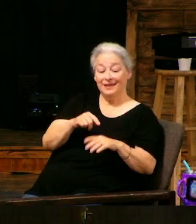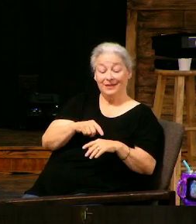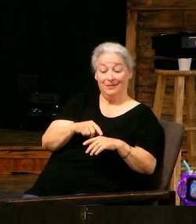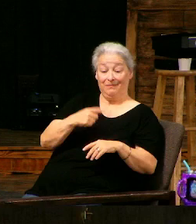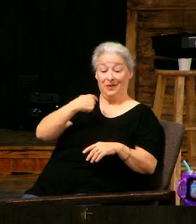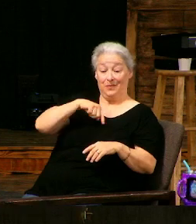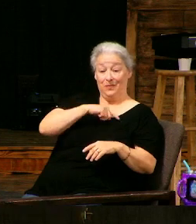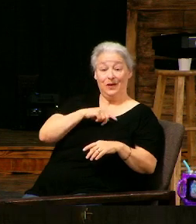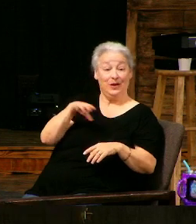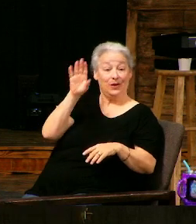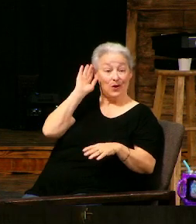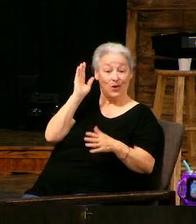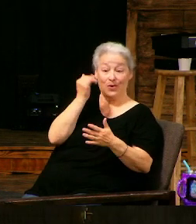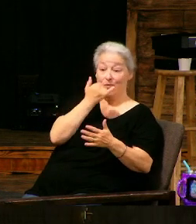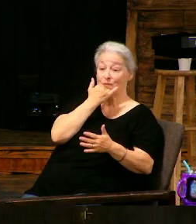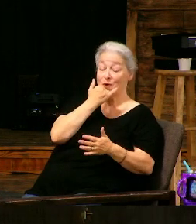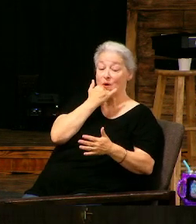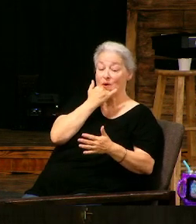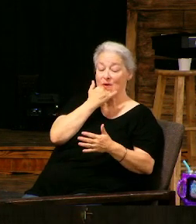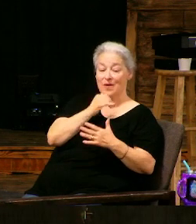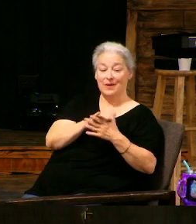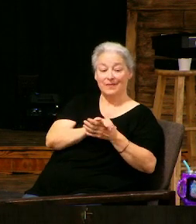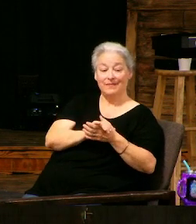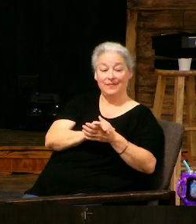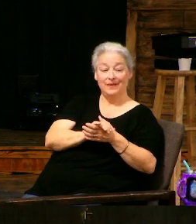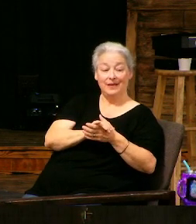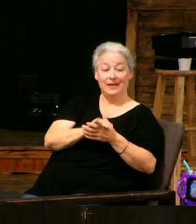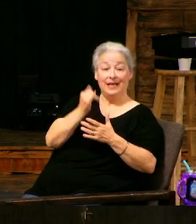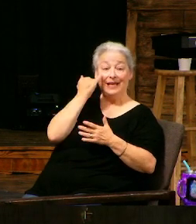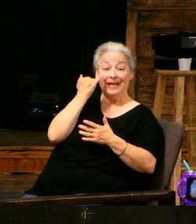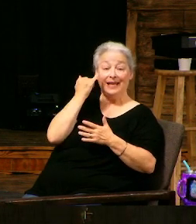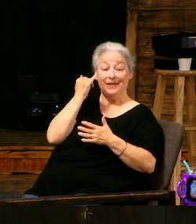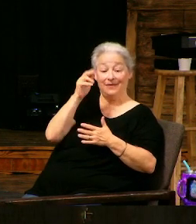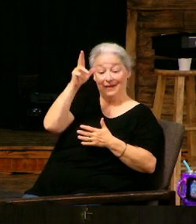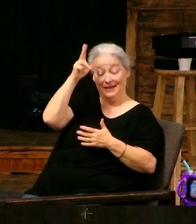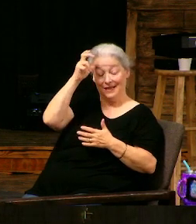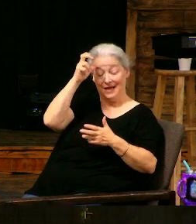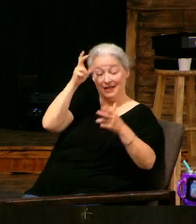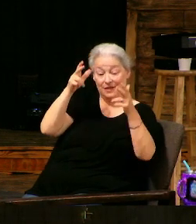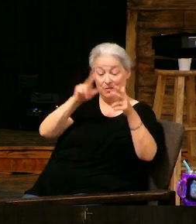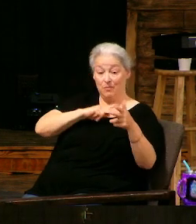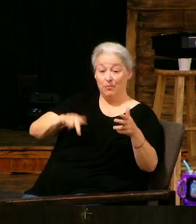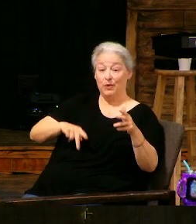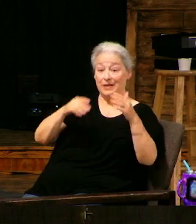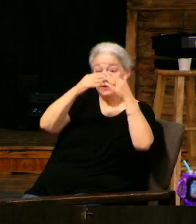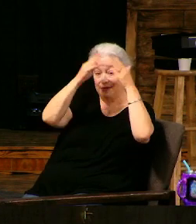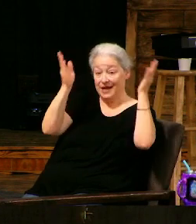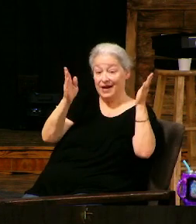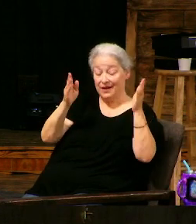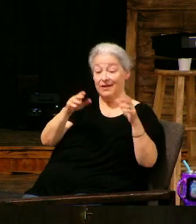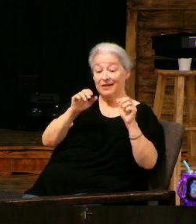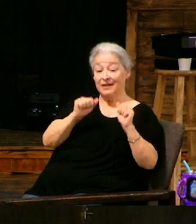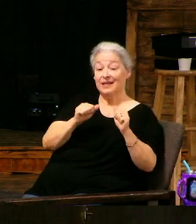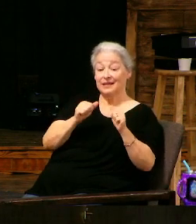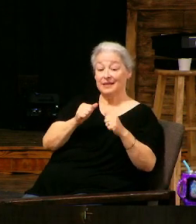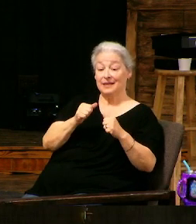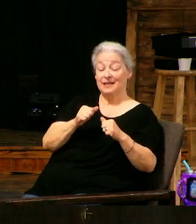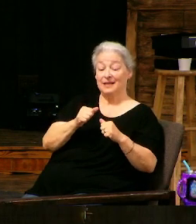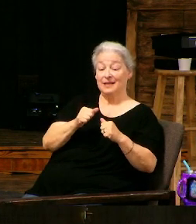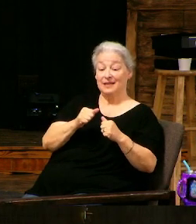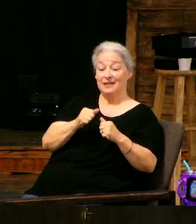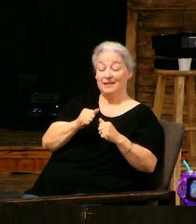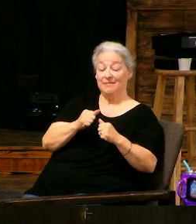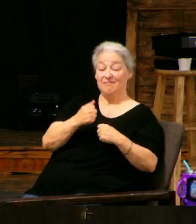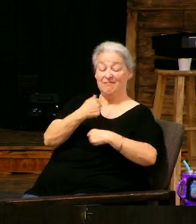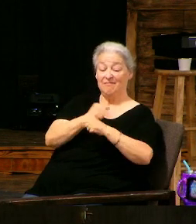there. If he's the prince of the air, guess what? He can mess with you. And I